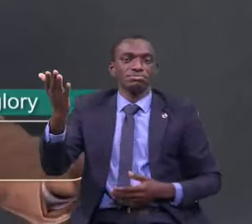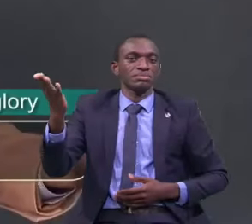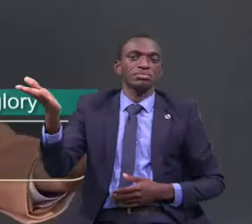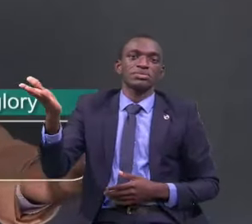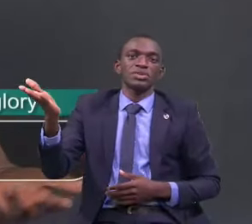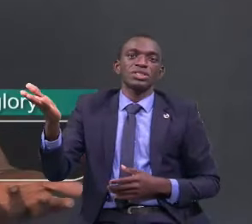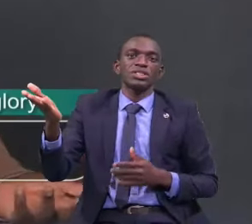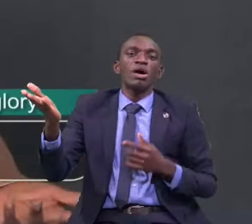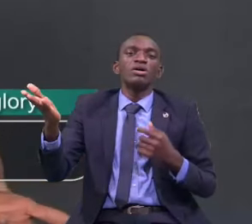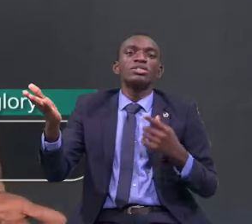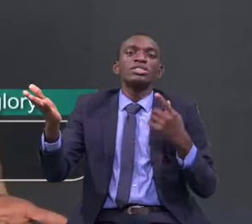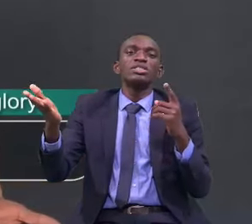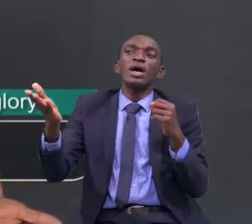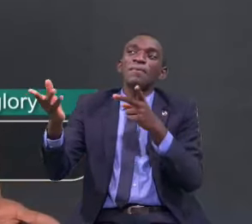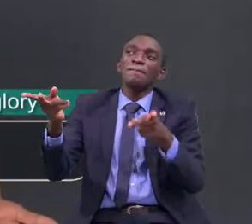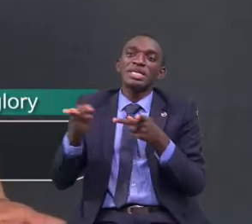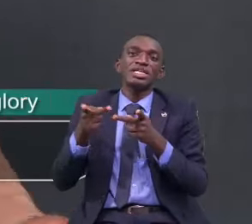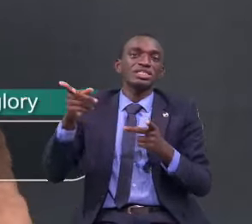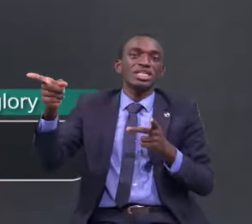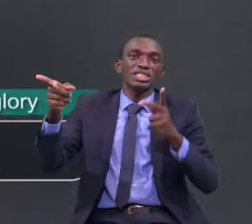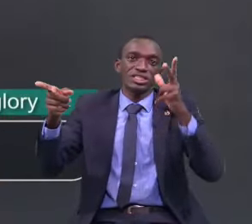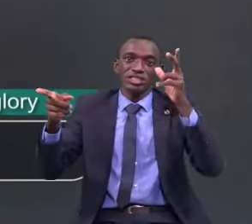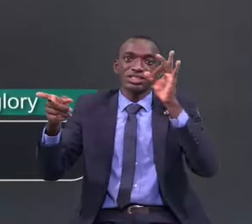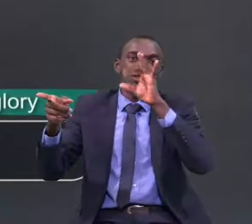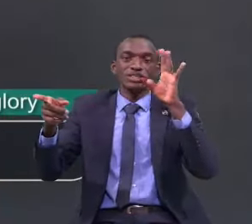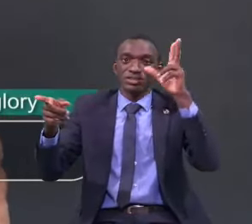To the place where demons cannot get to.